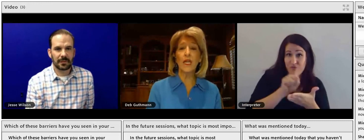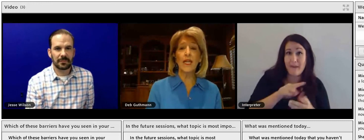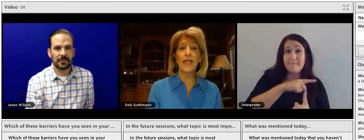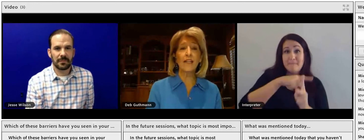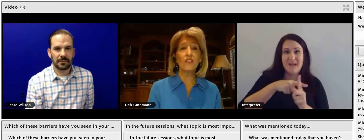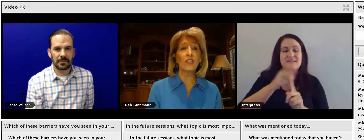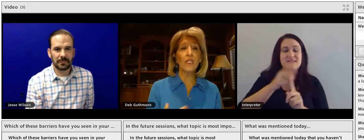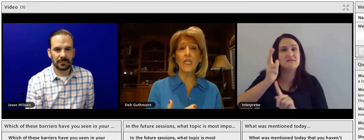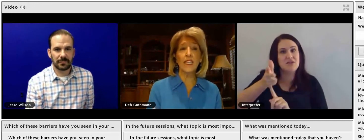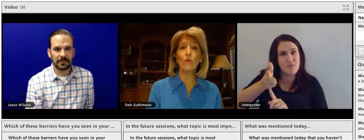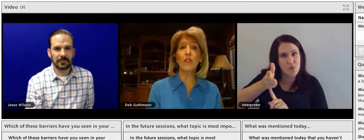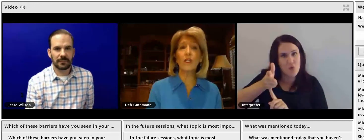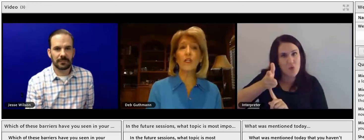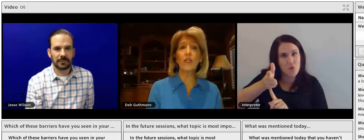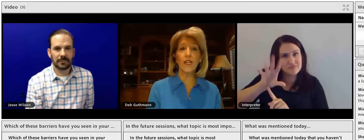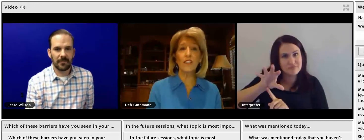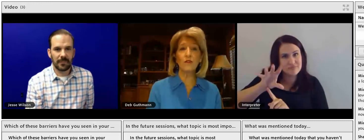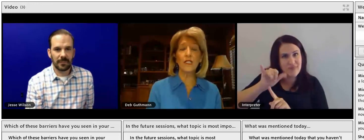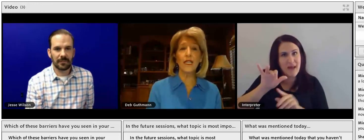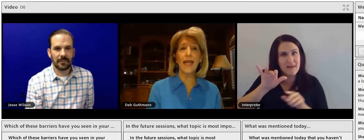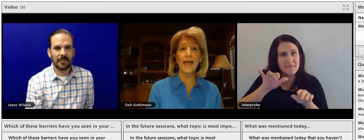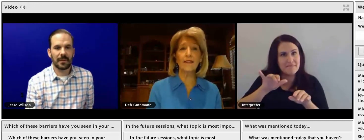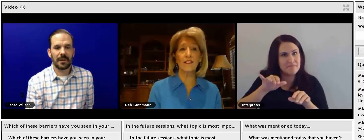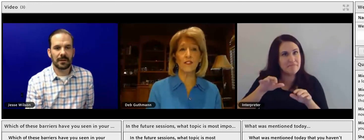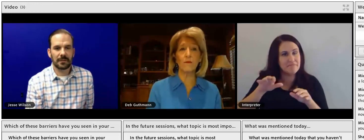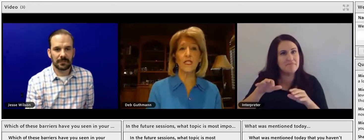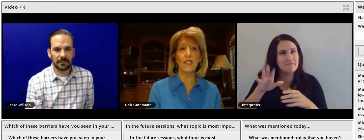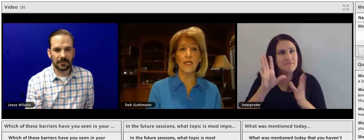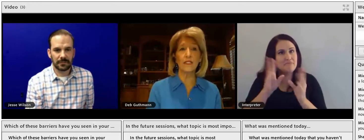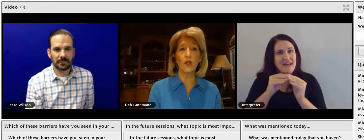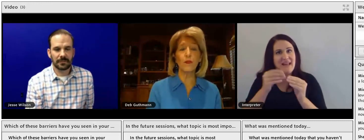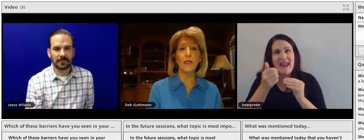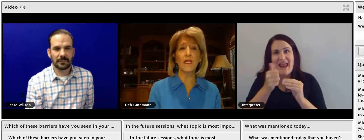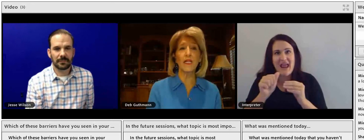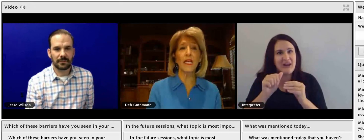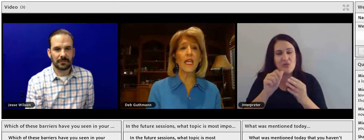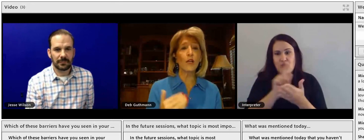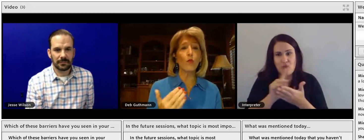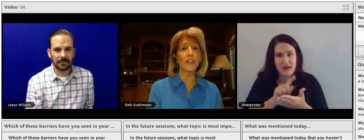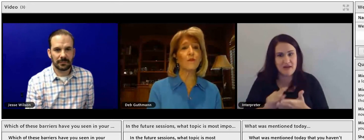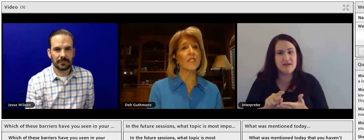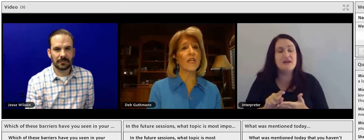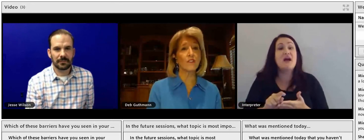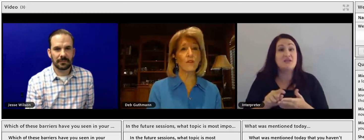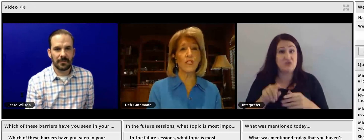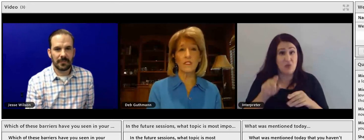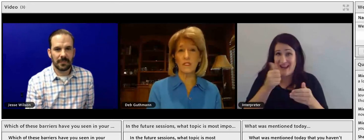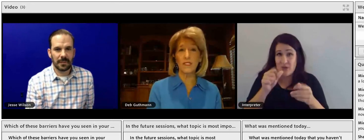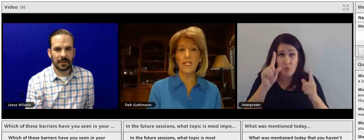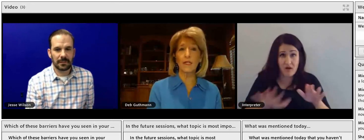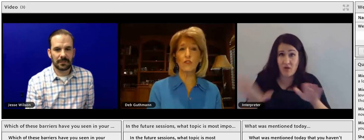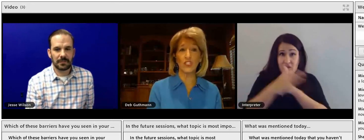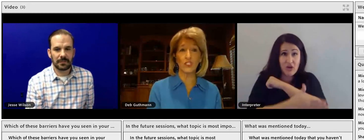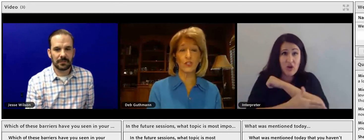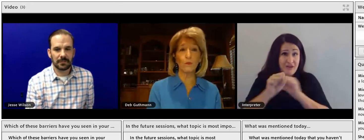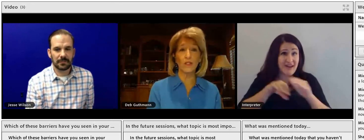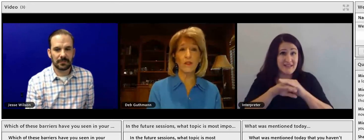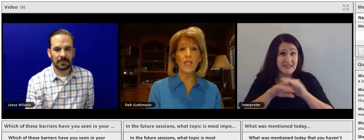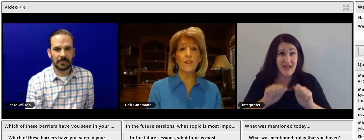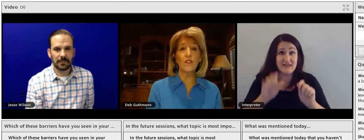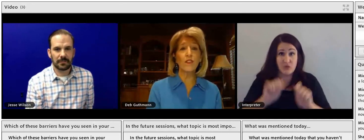meetings every week. And actually, anyone around the country can access the meeting. It's an open meeting, and what you see on screen is the